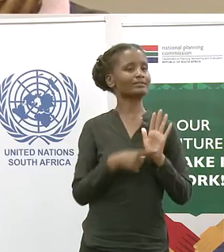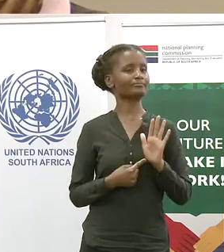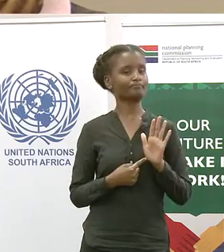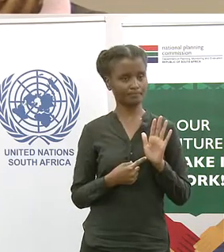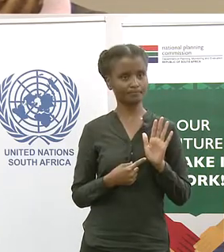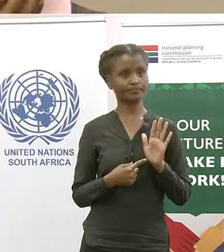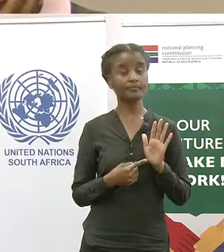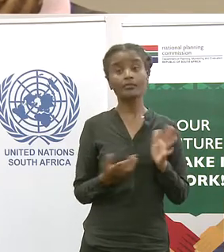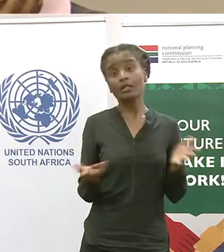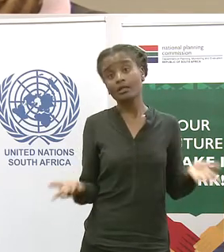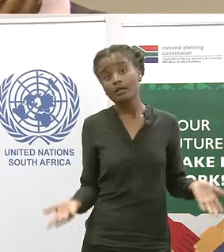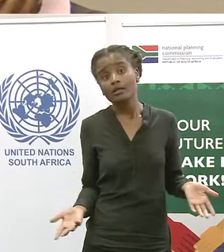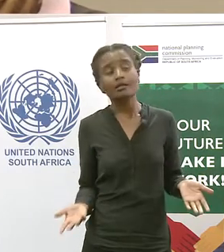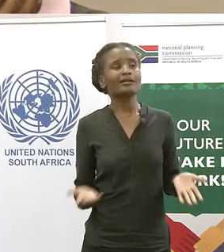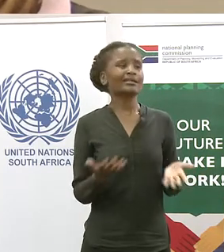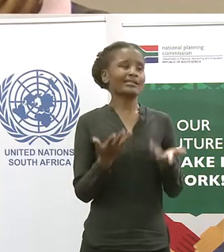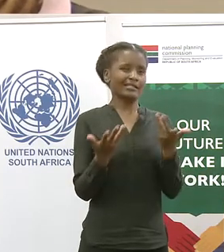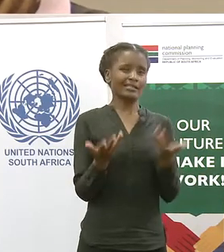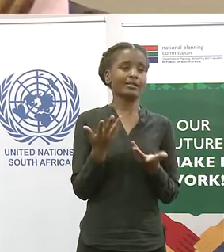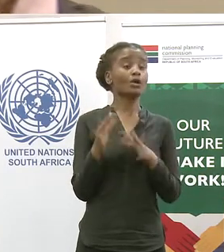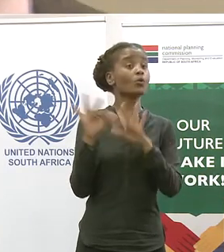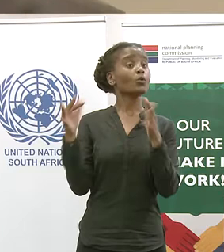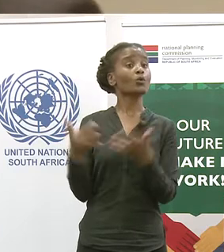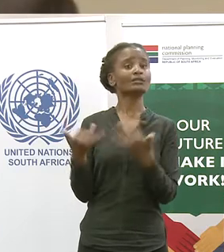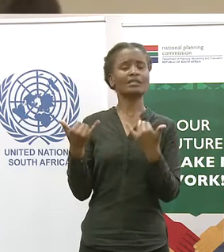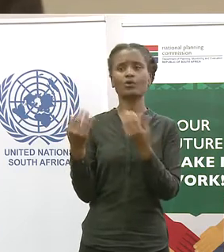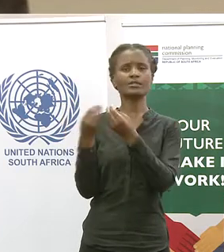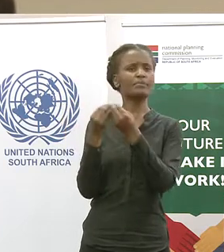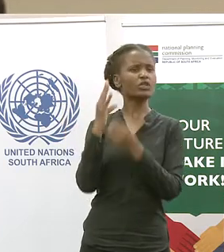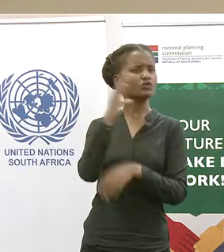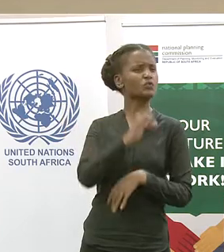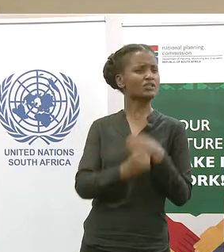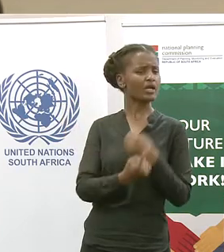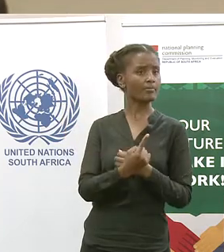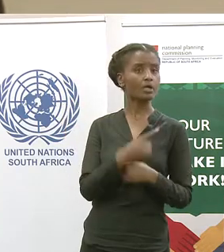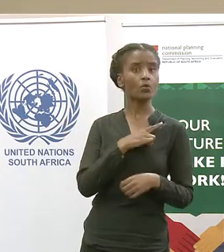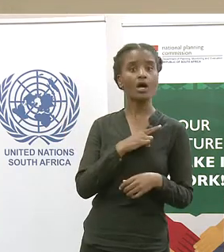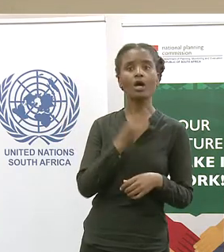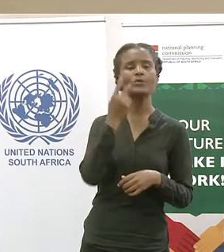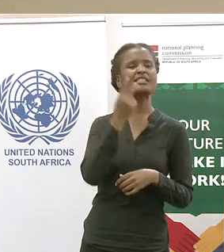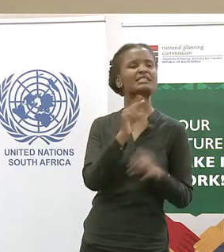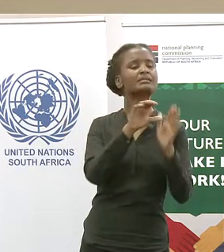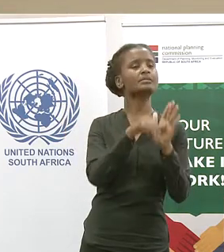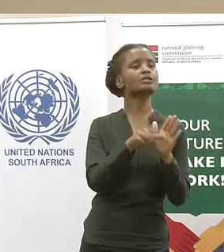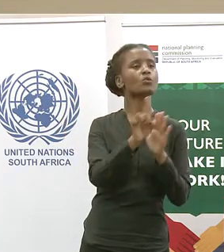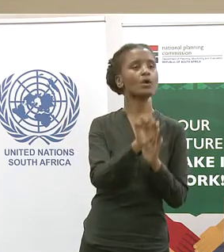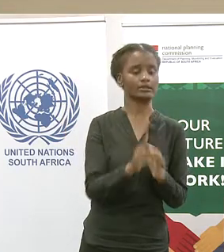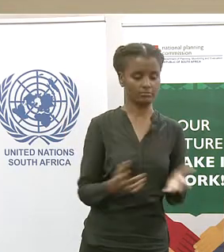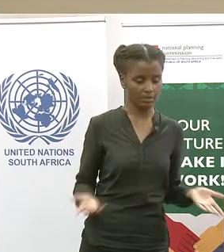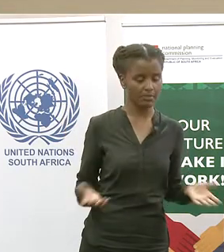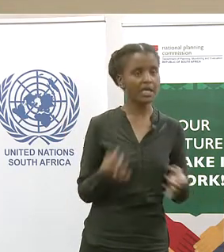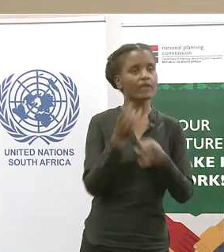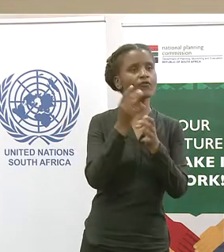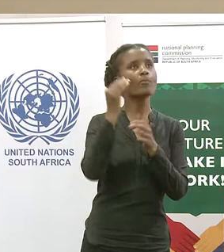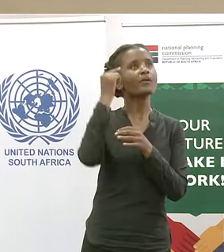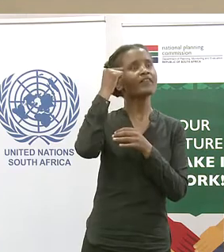so there's something very strange going on where we see disability being mobilized to inform thinking,